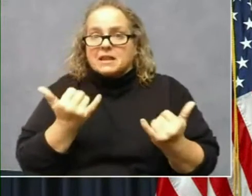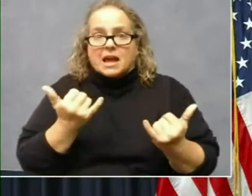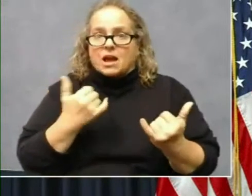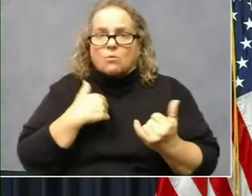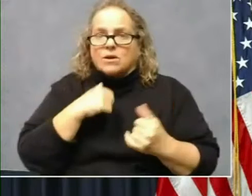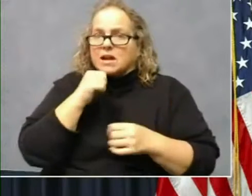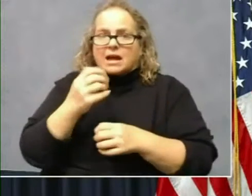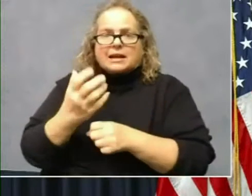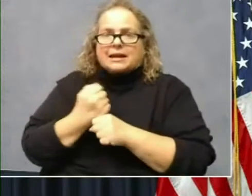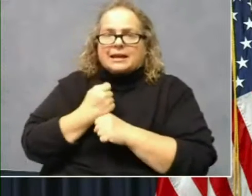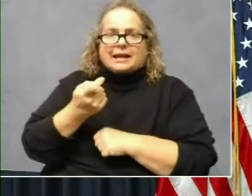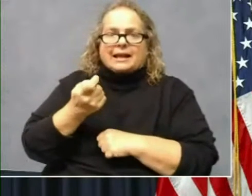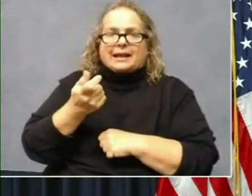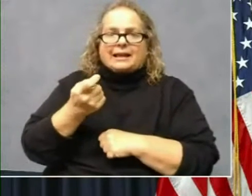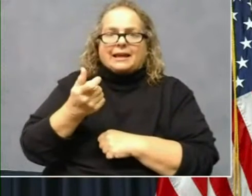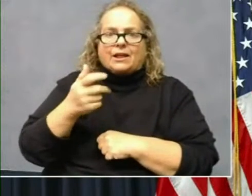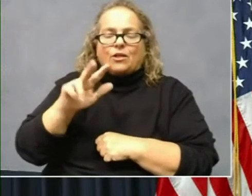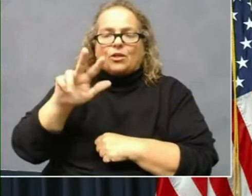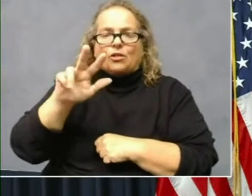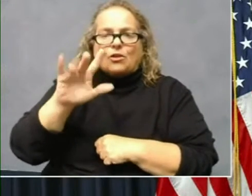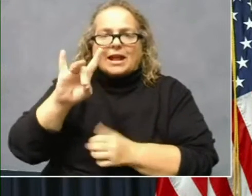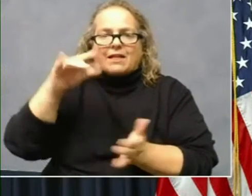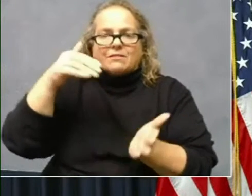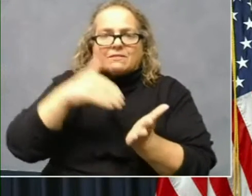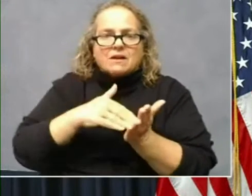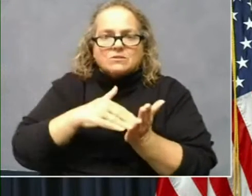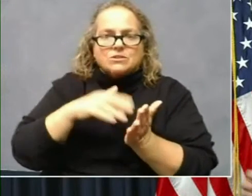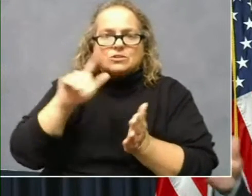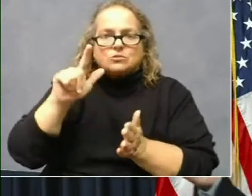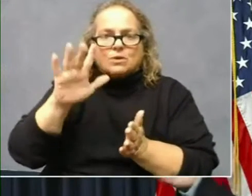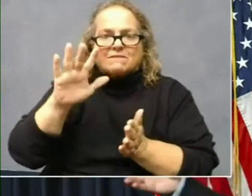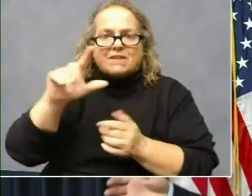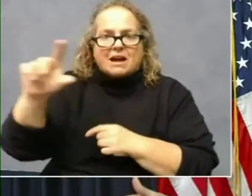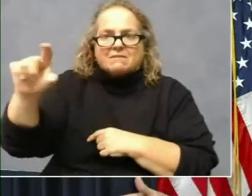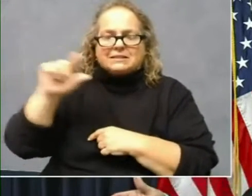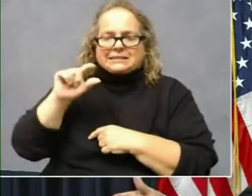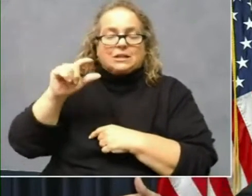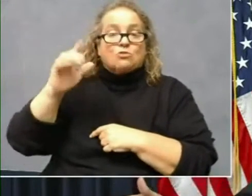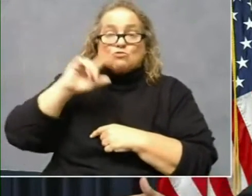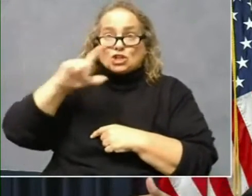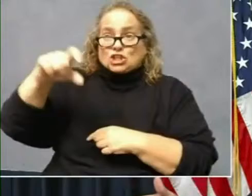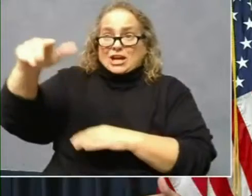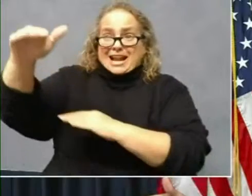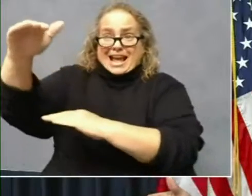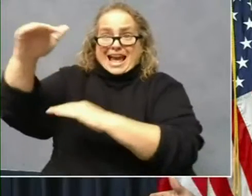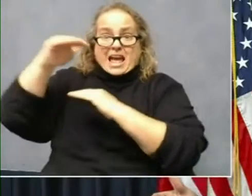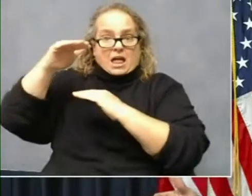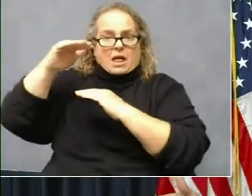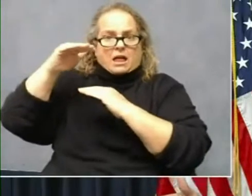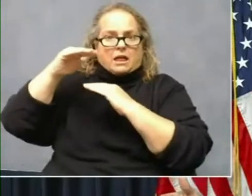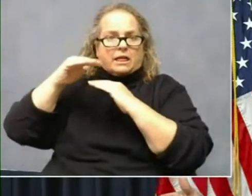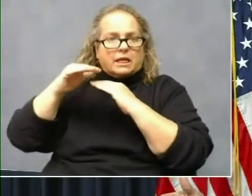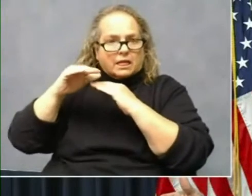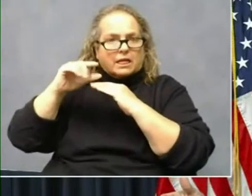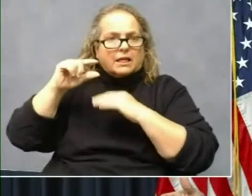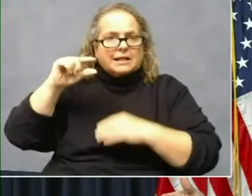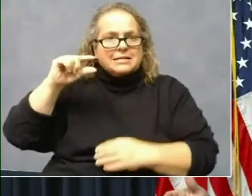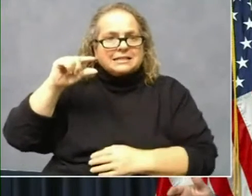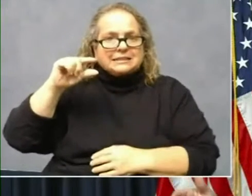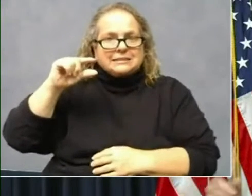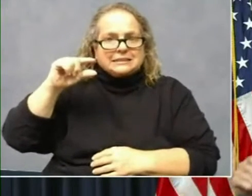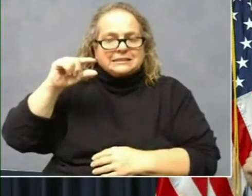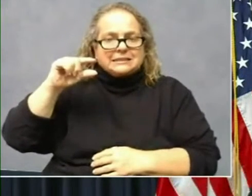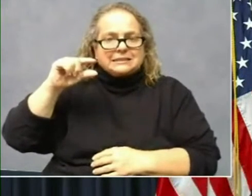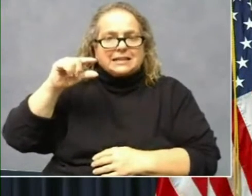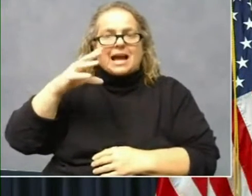just 38,025 doses. And to activate our long-term care program with CVS and Walmart, we